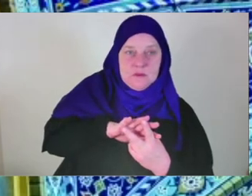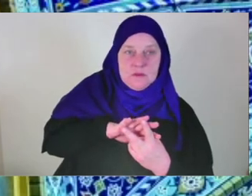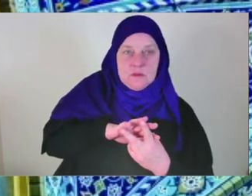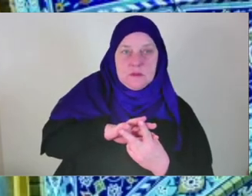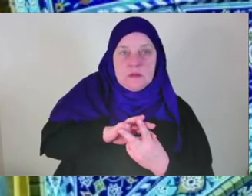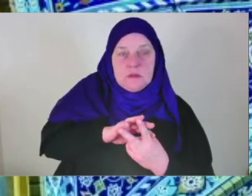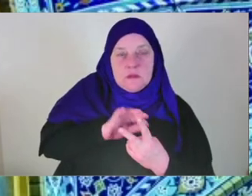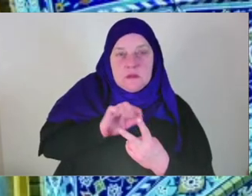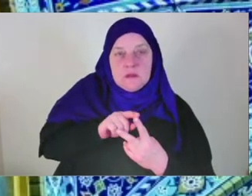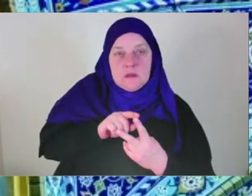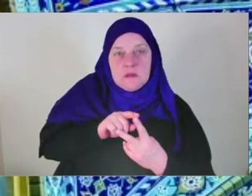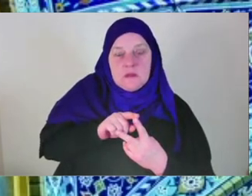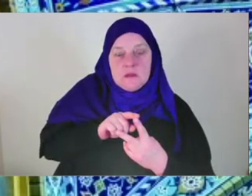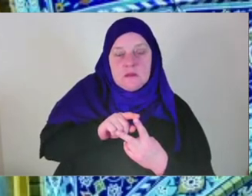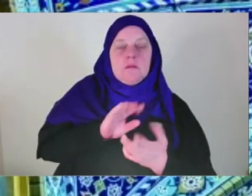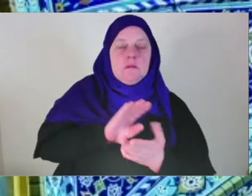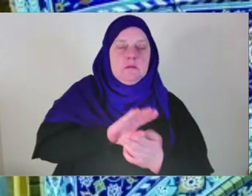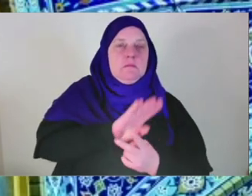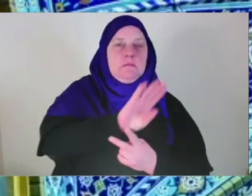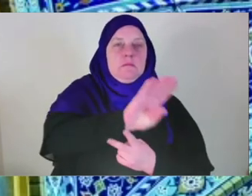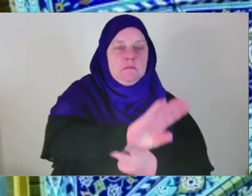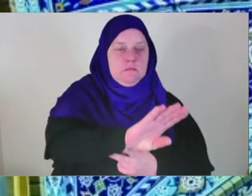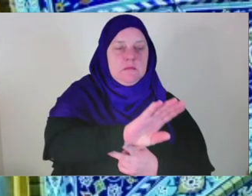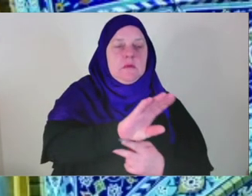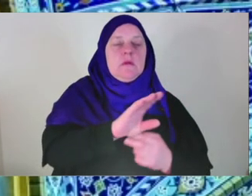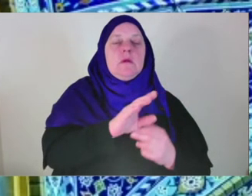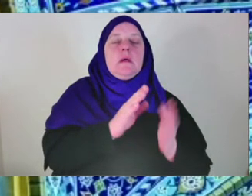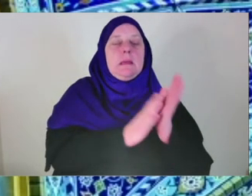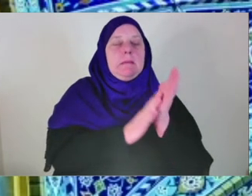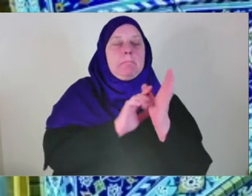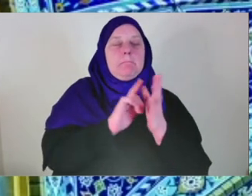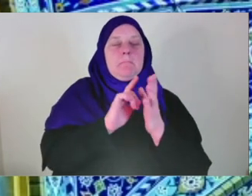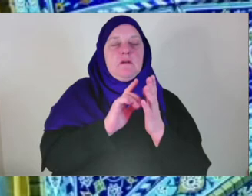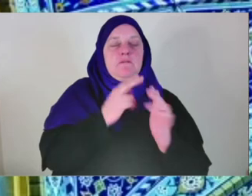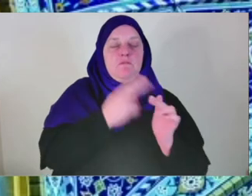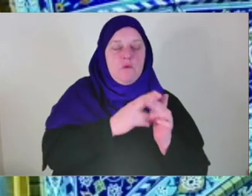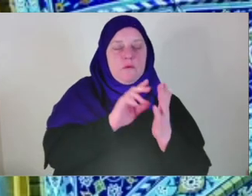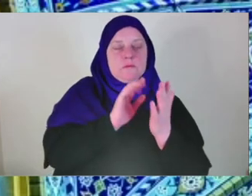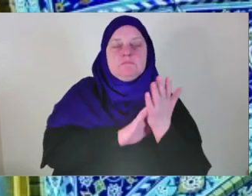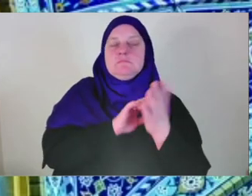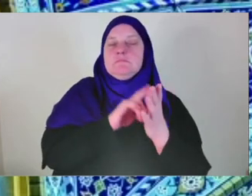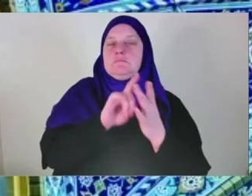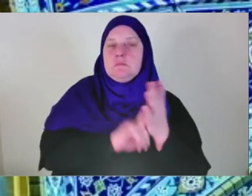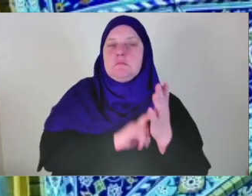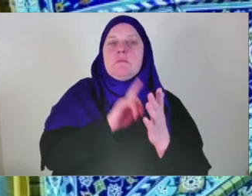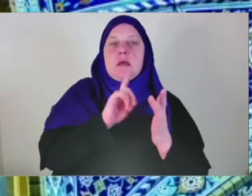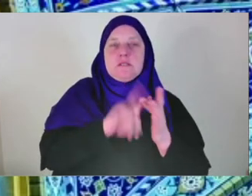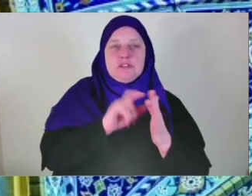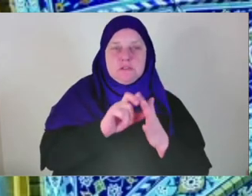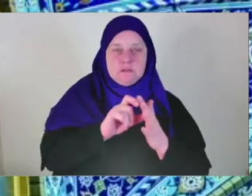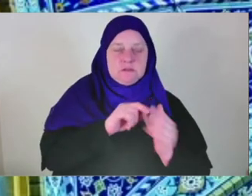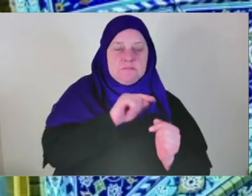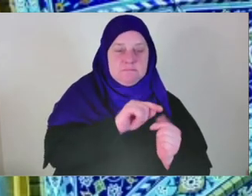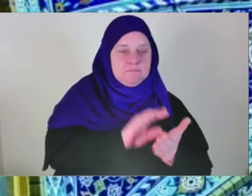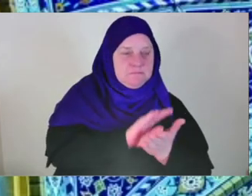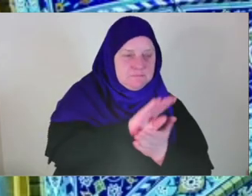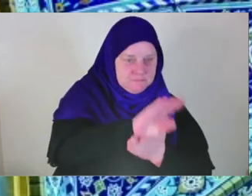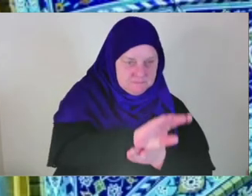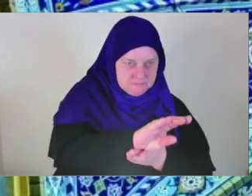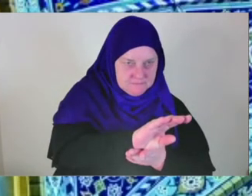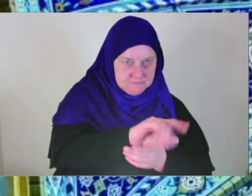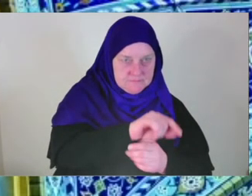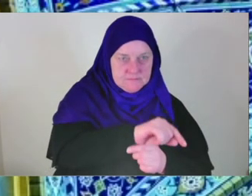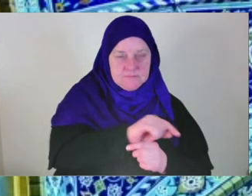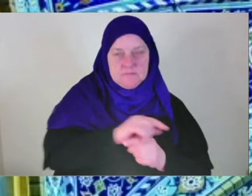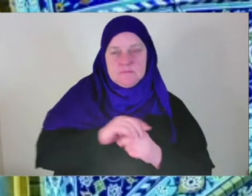will be given to the marja. Another one, Sahme Sadat, for the poor Sayyid, poor orphans and the like. According to Ayatollah